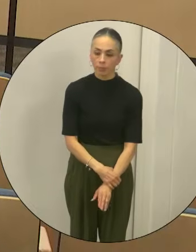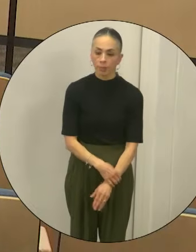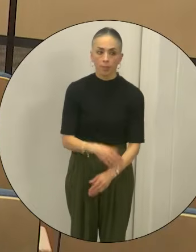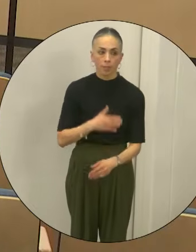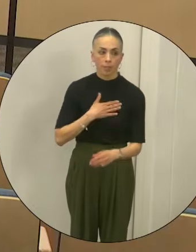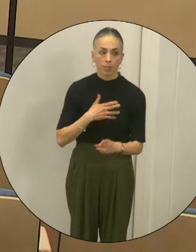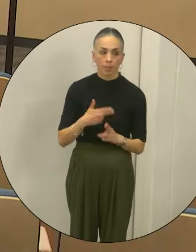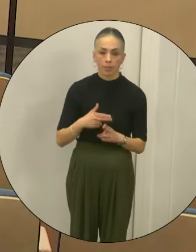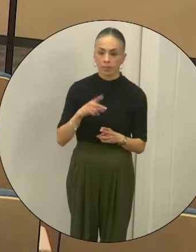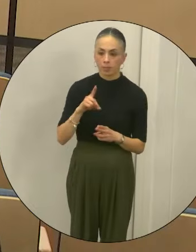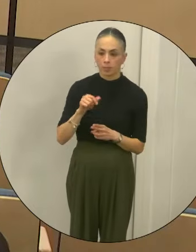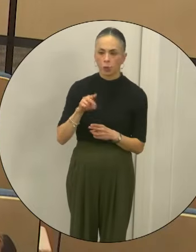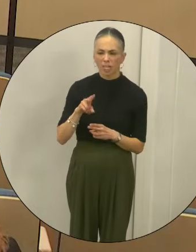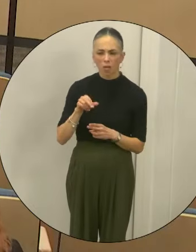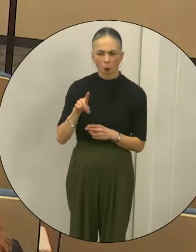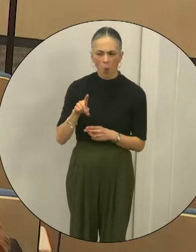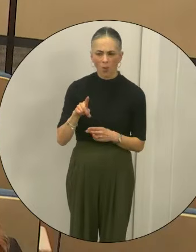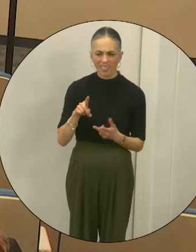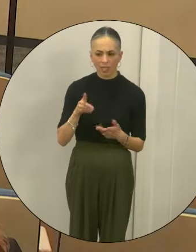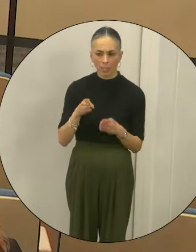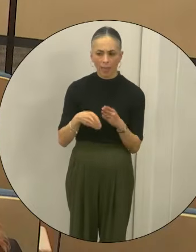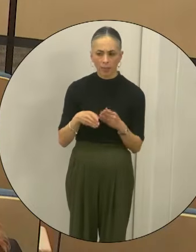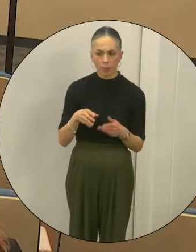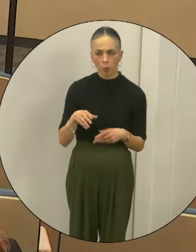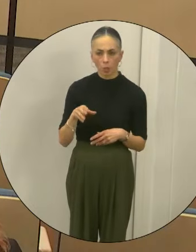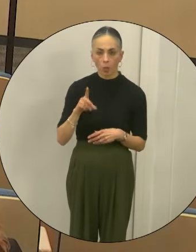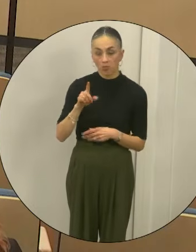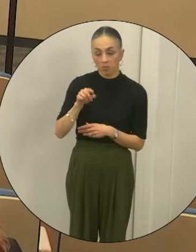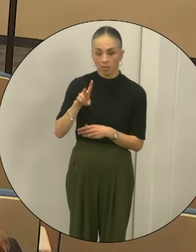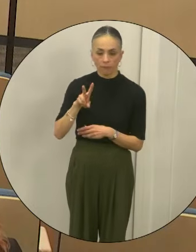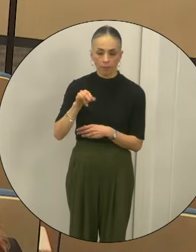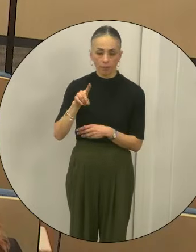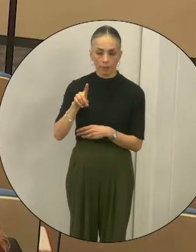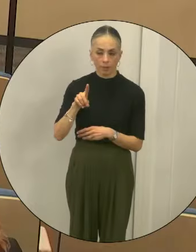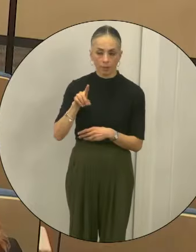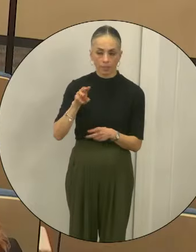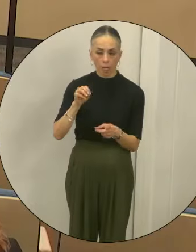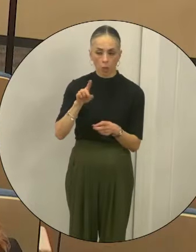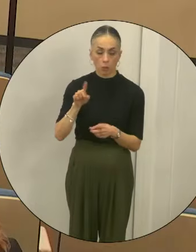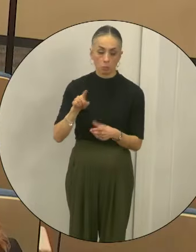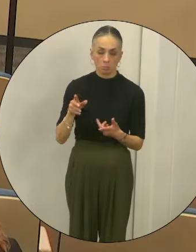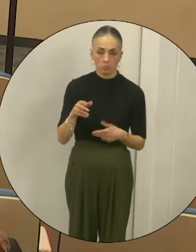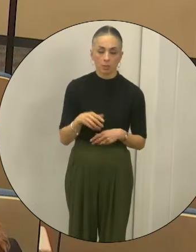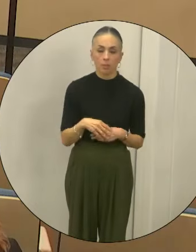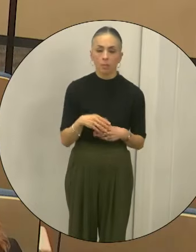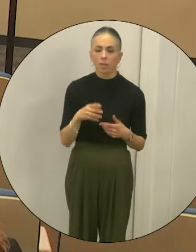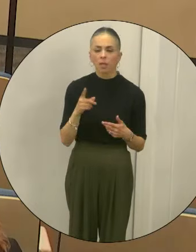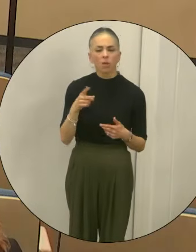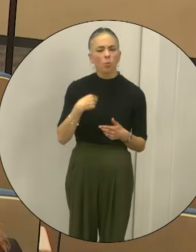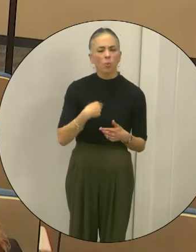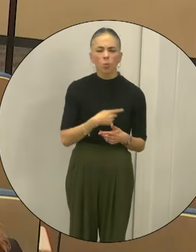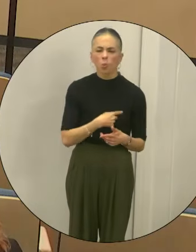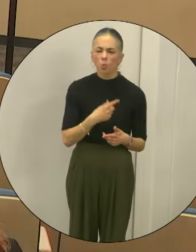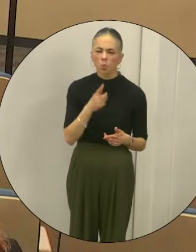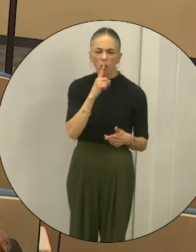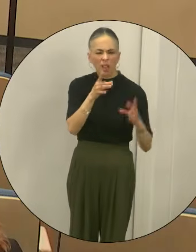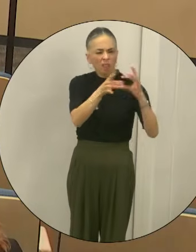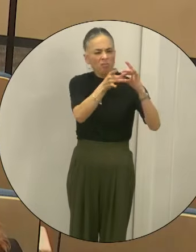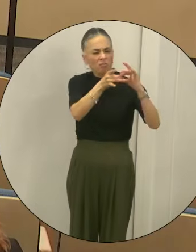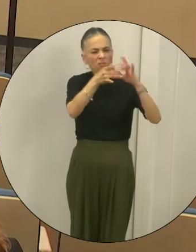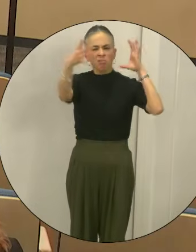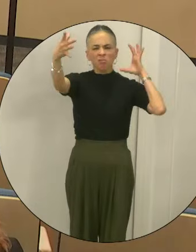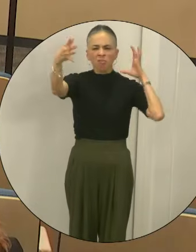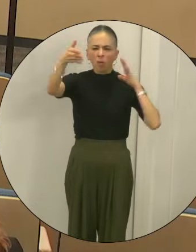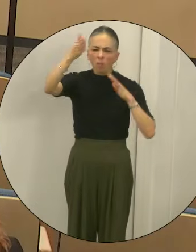Mendez, and I just cannot believe that we went so far away from God and